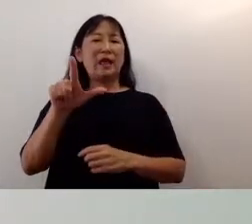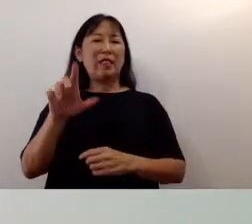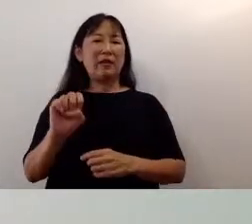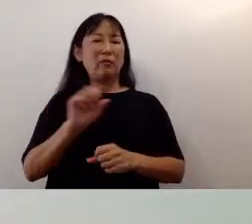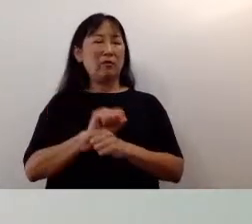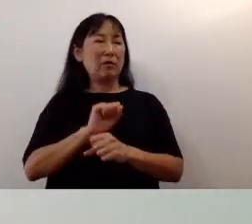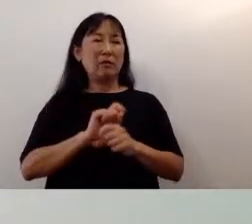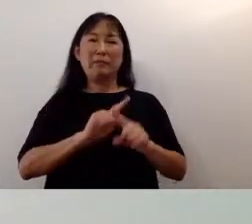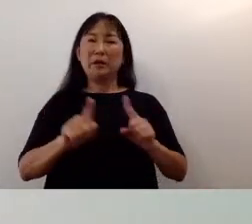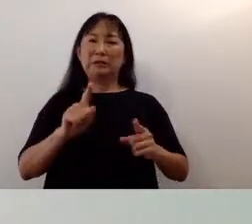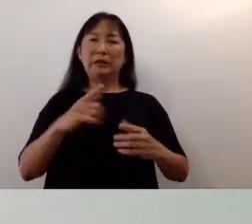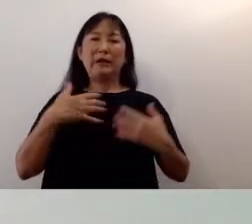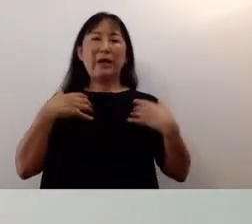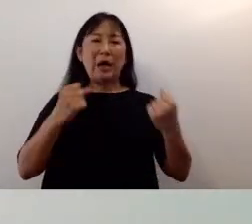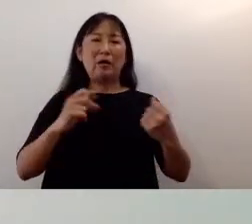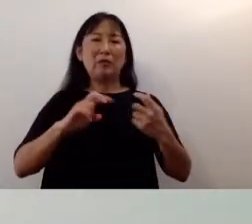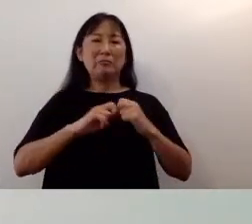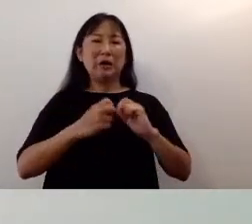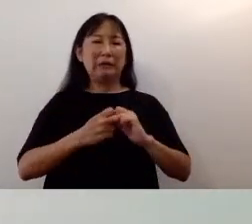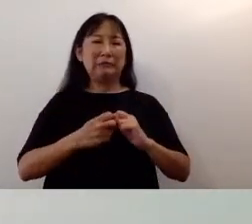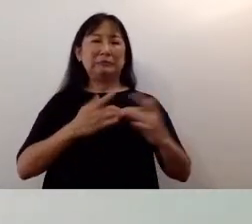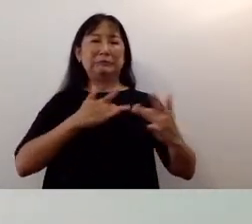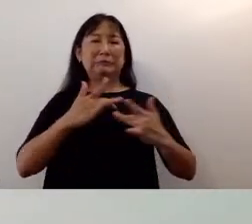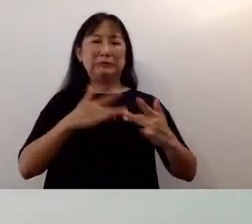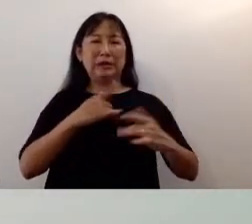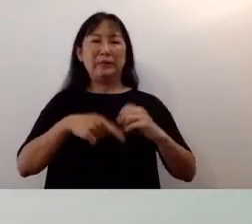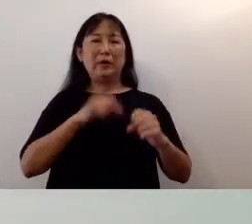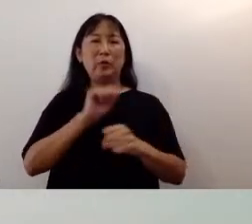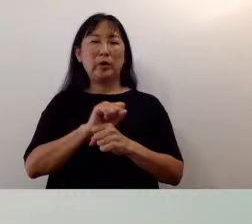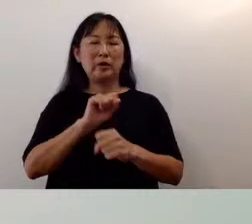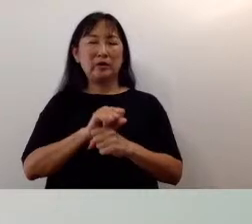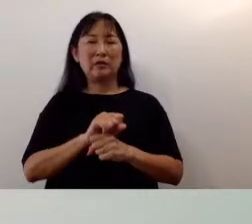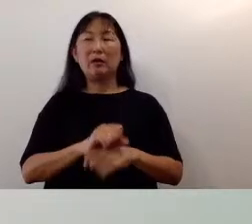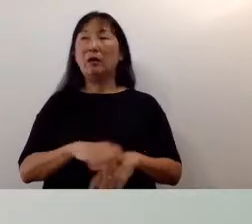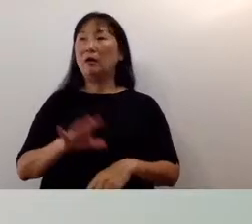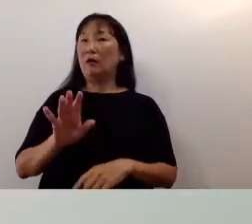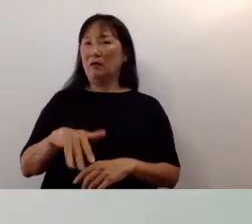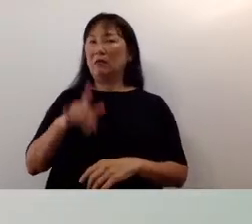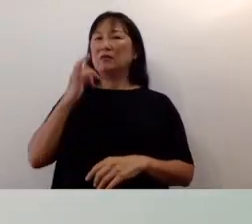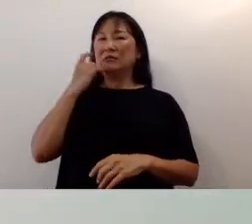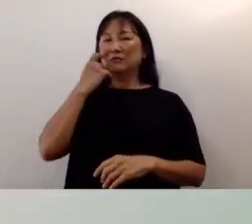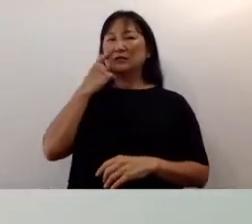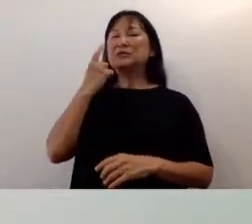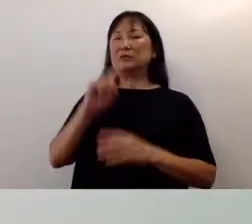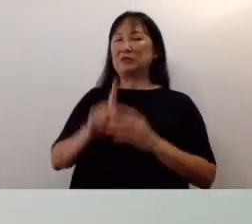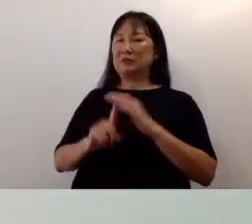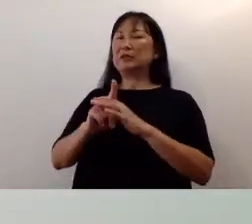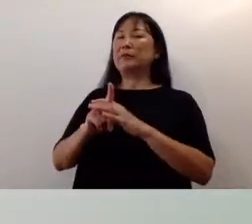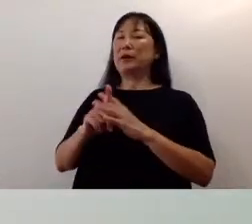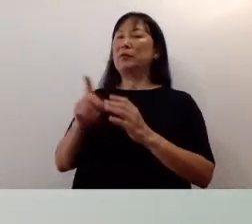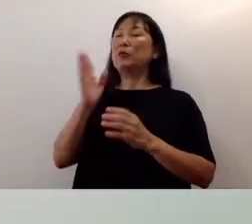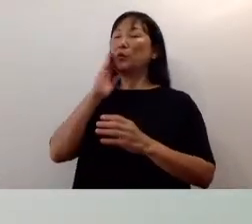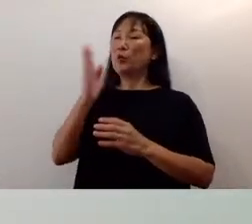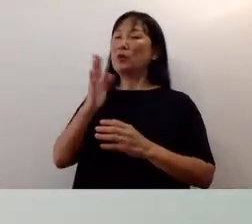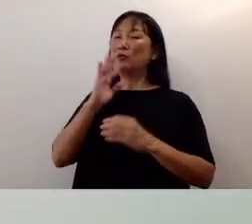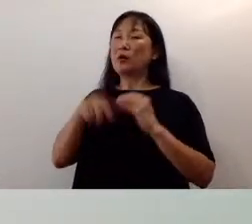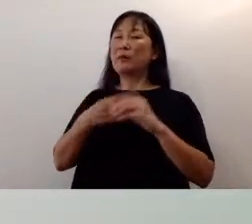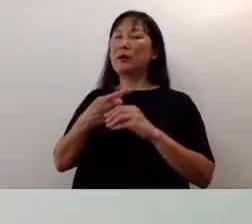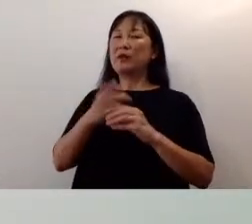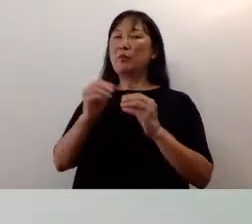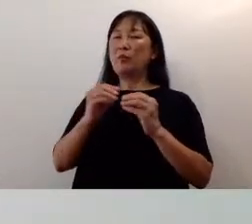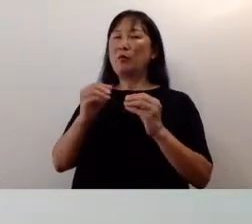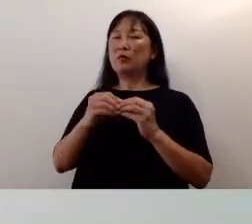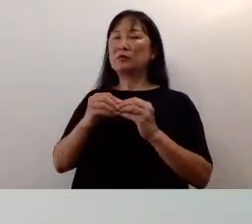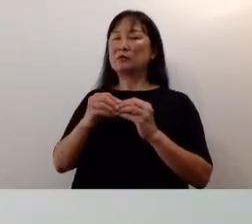at work? It's definitely something that has come up in the last few days. We're gonna cover health conditions a little bit later in